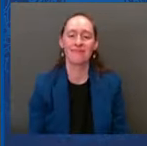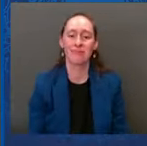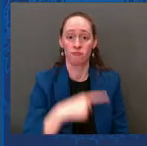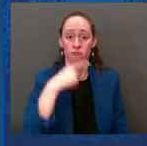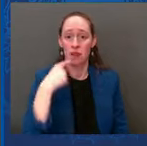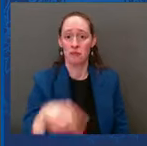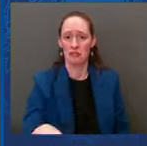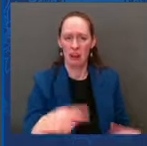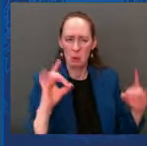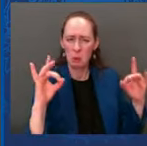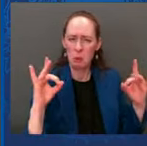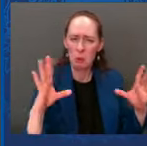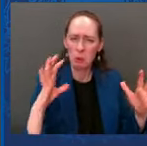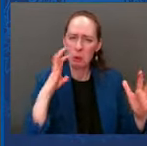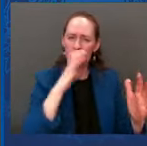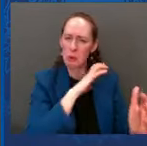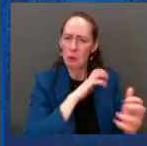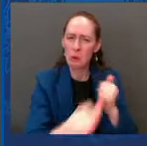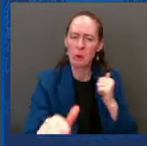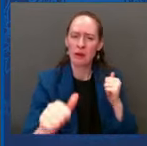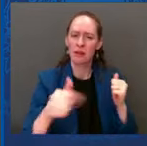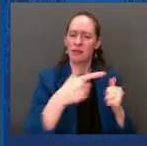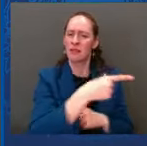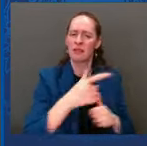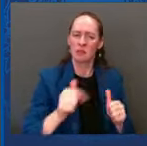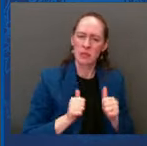compunction. They've targeted civilians with